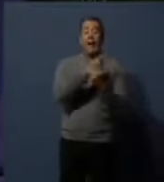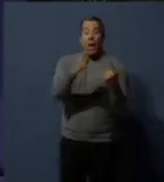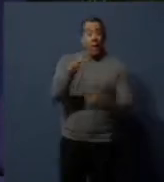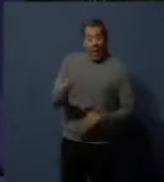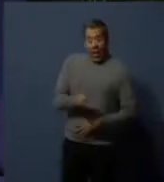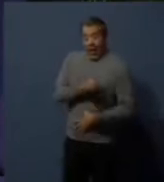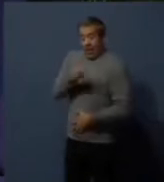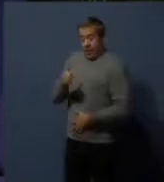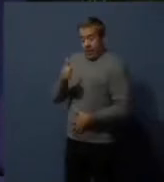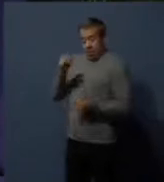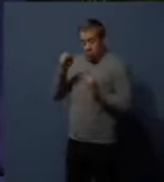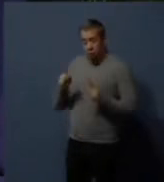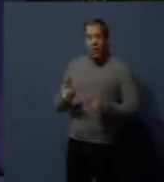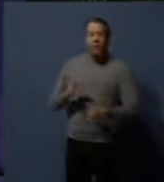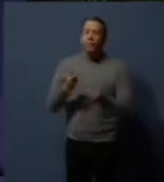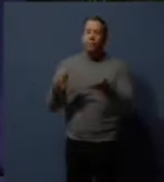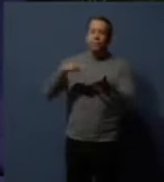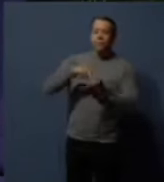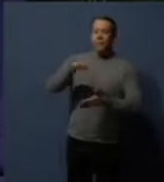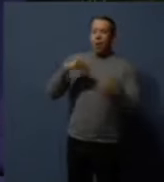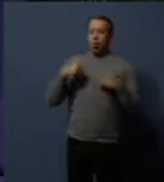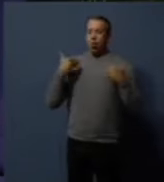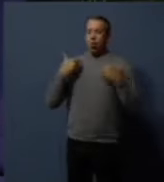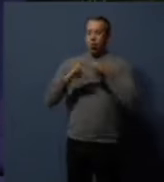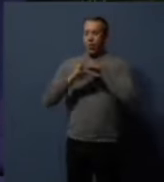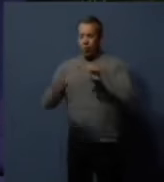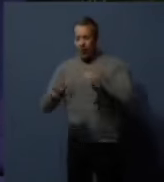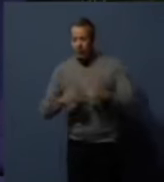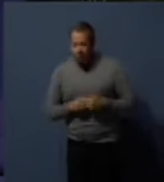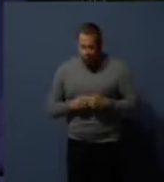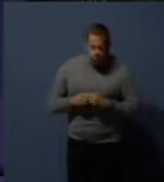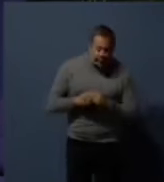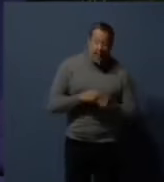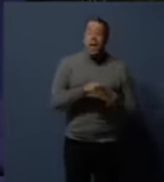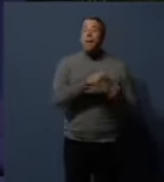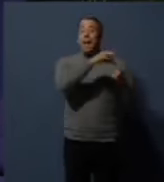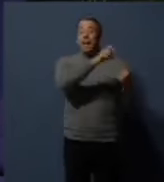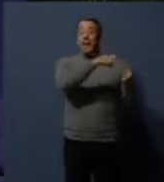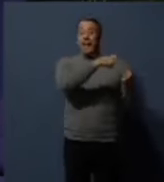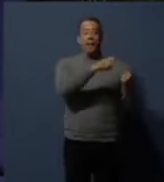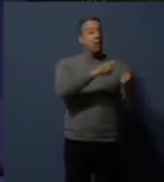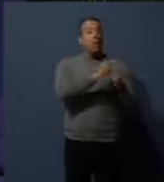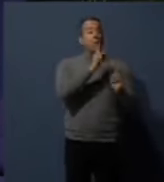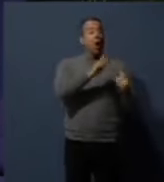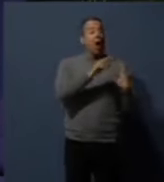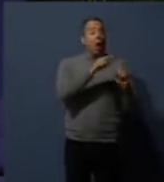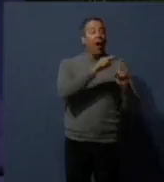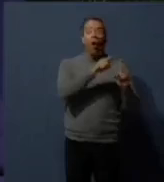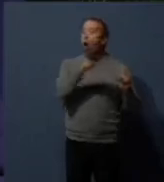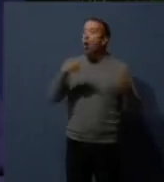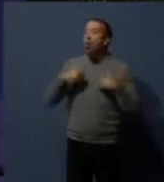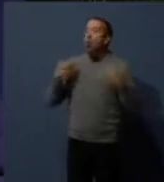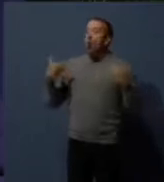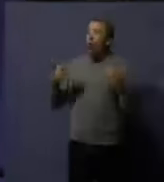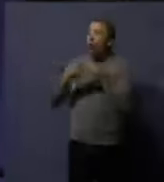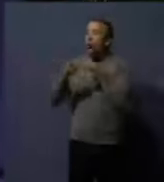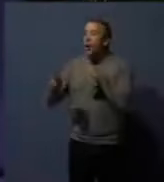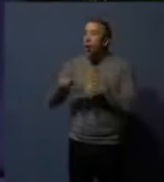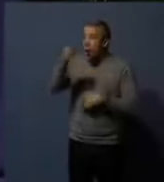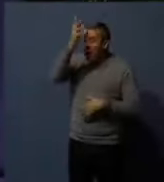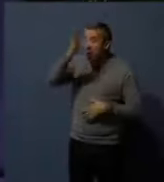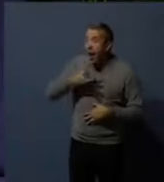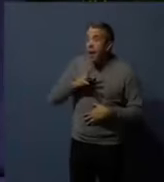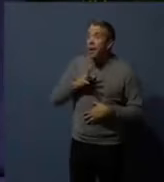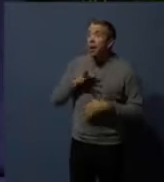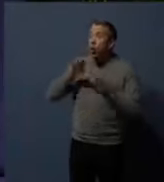retreat and special needs ministry, chances are the youth retreat's gonna win, all right? The men are going on a picnic